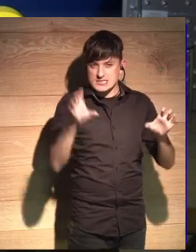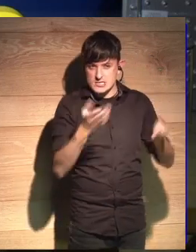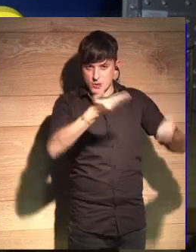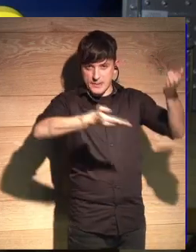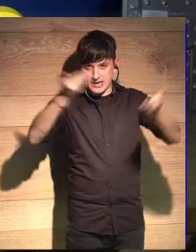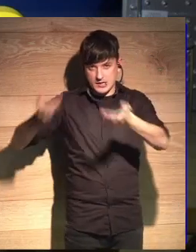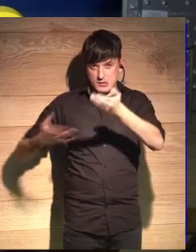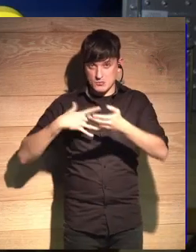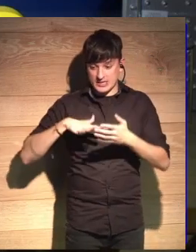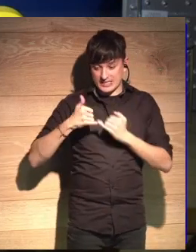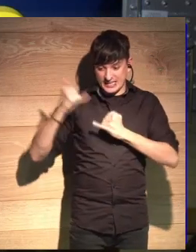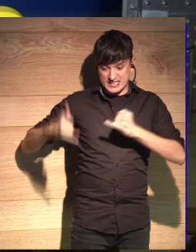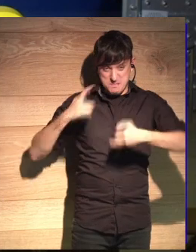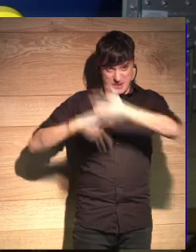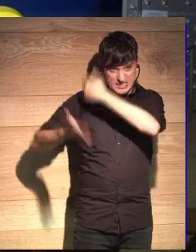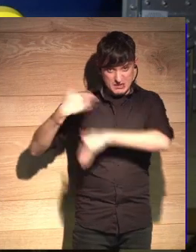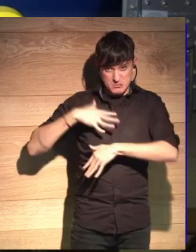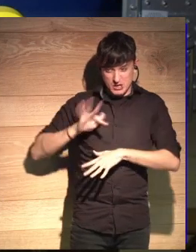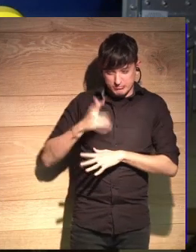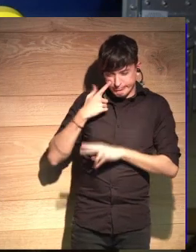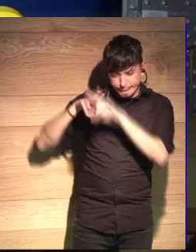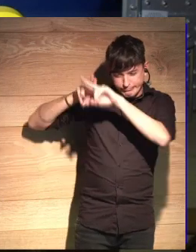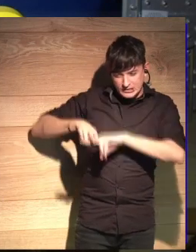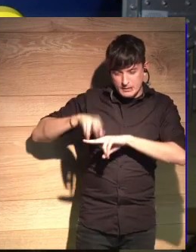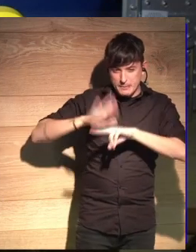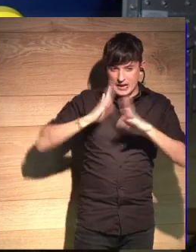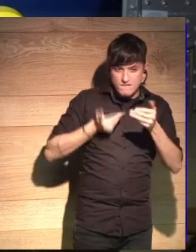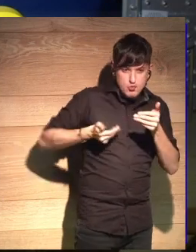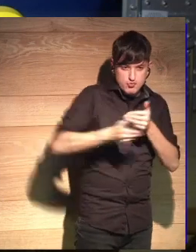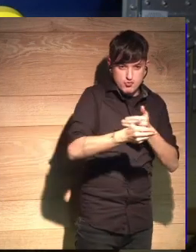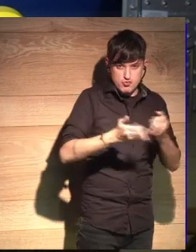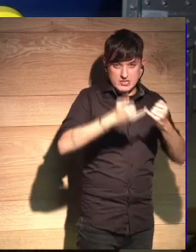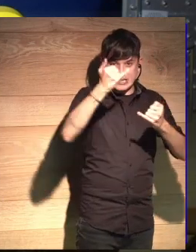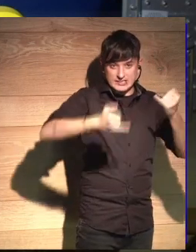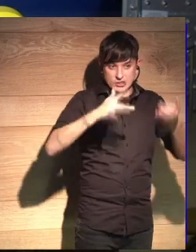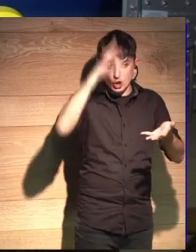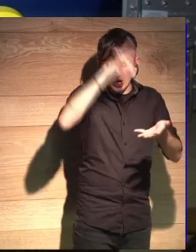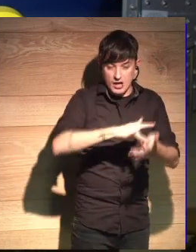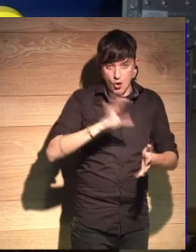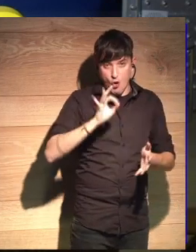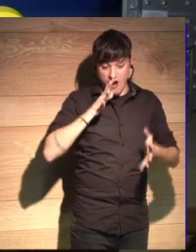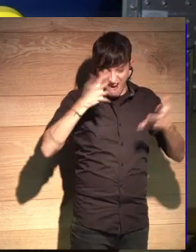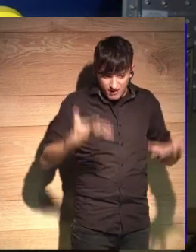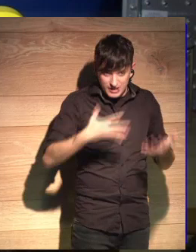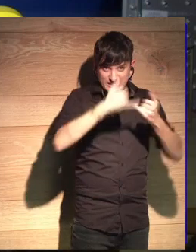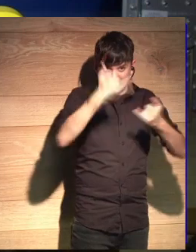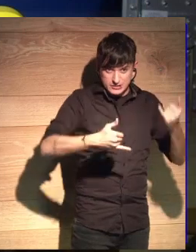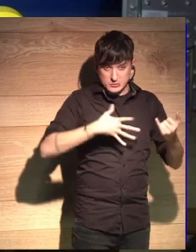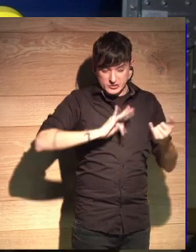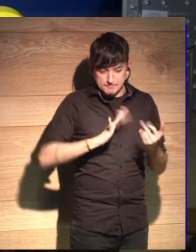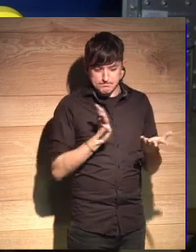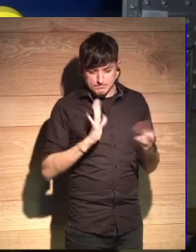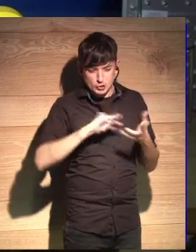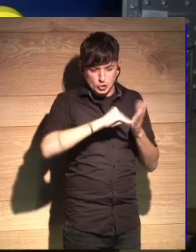help us deal better with our present crises. You may say, but there are already many books